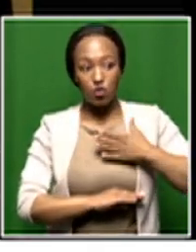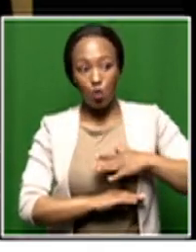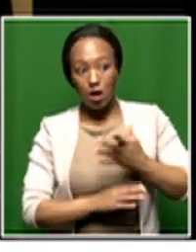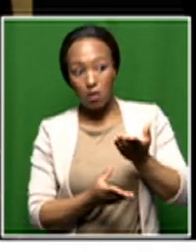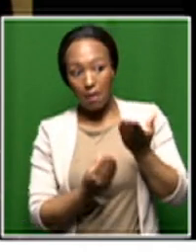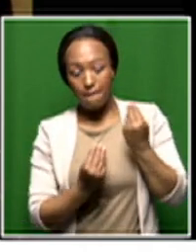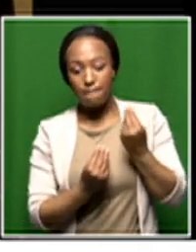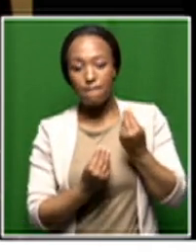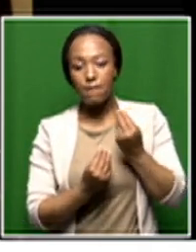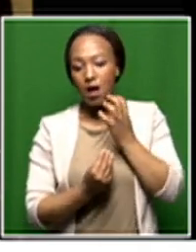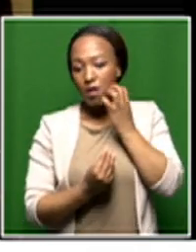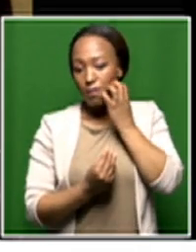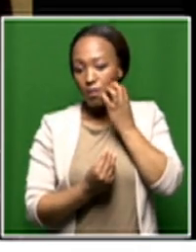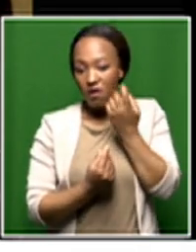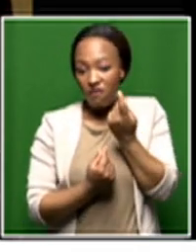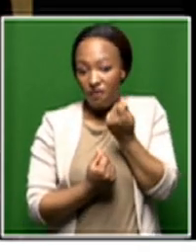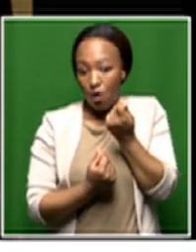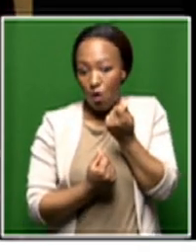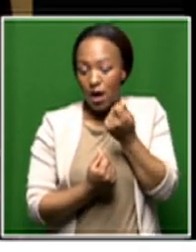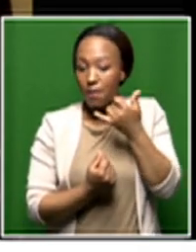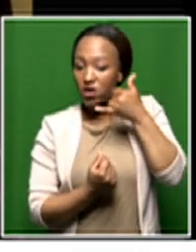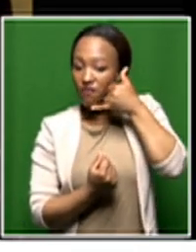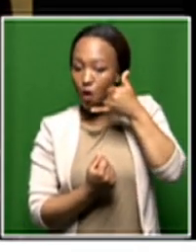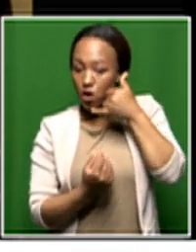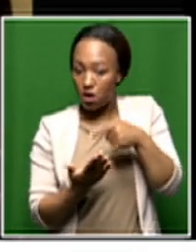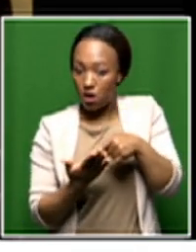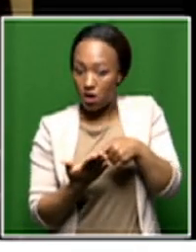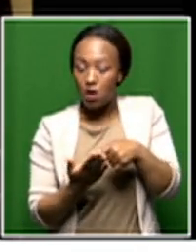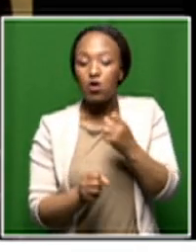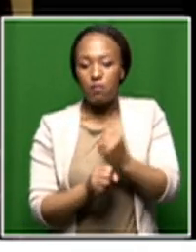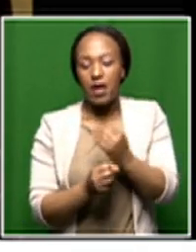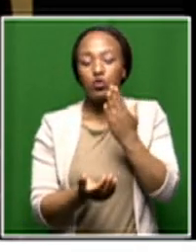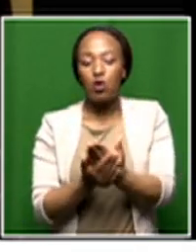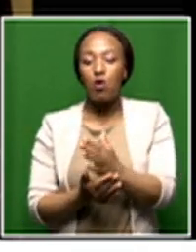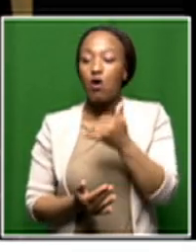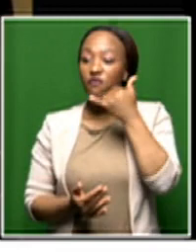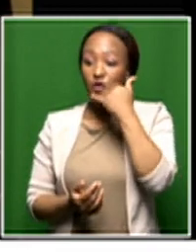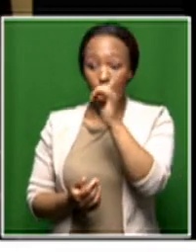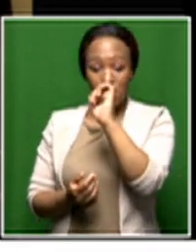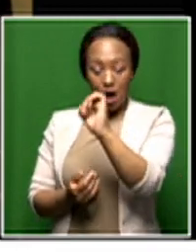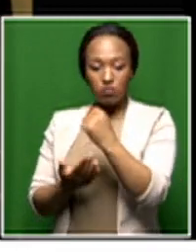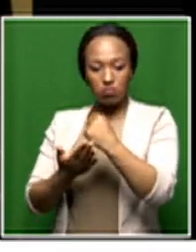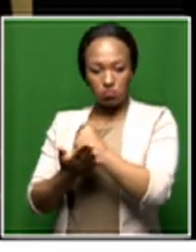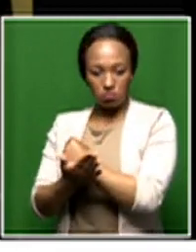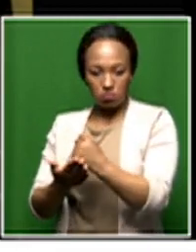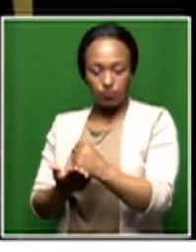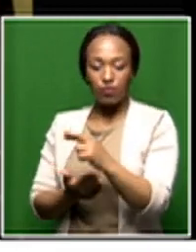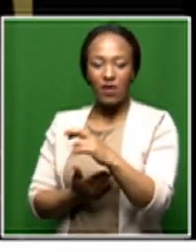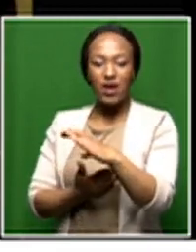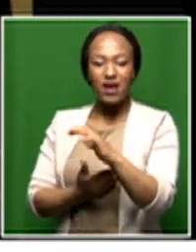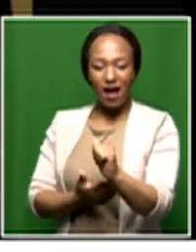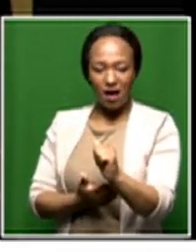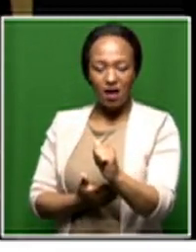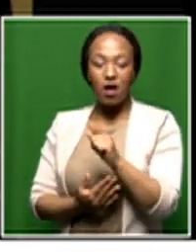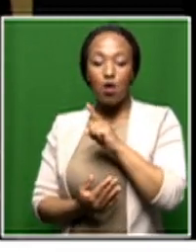mobile money, we can then be able to access it. But make sure that your phone is recut and the information that you load